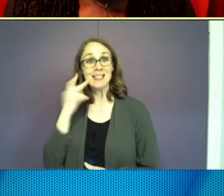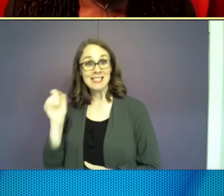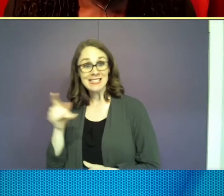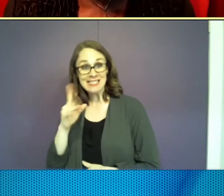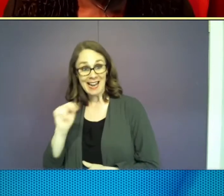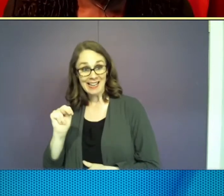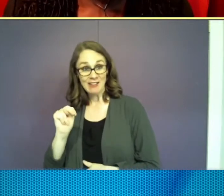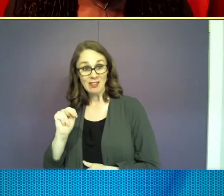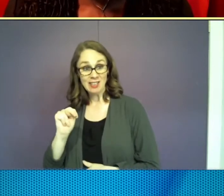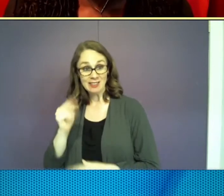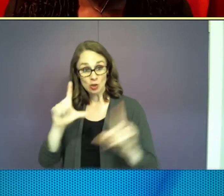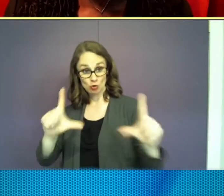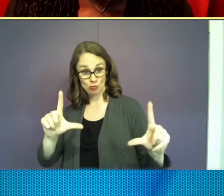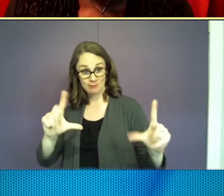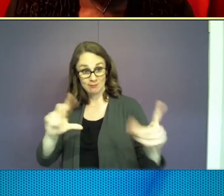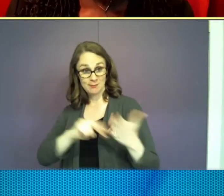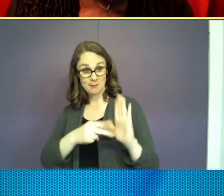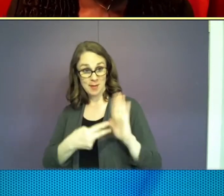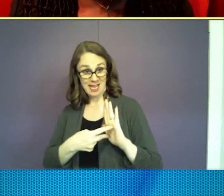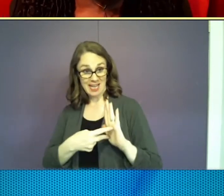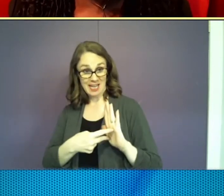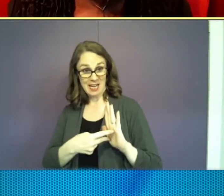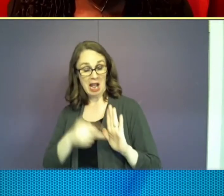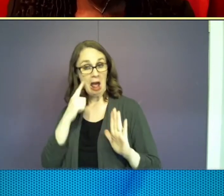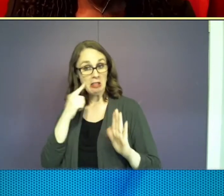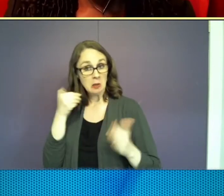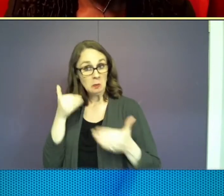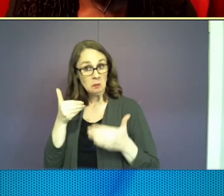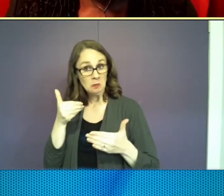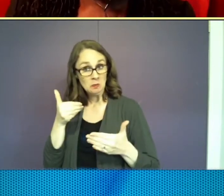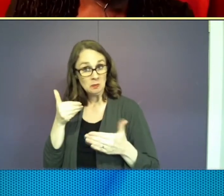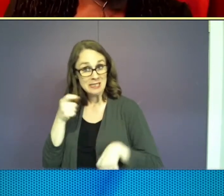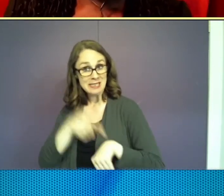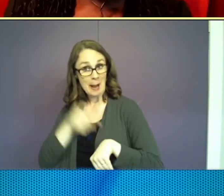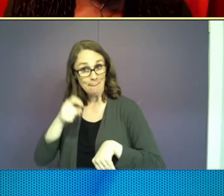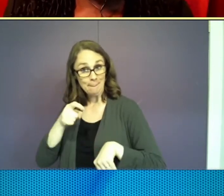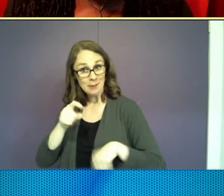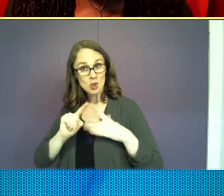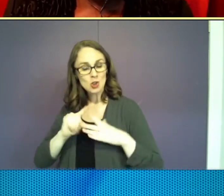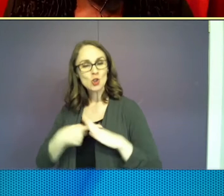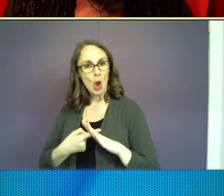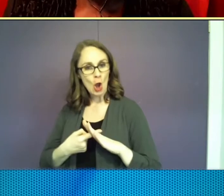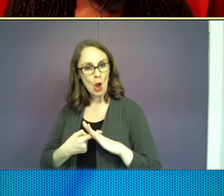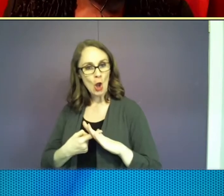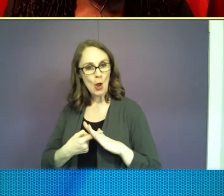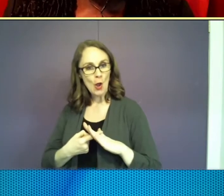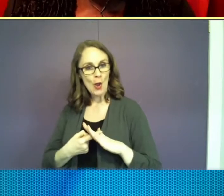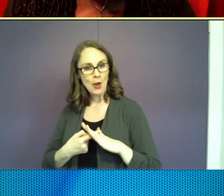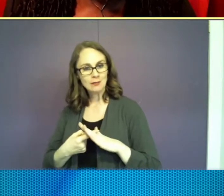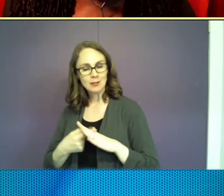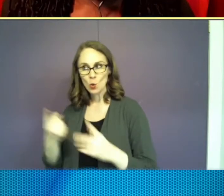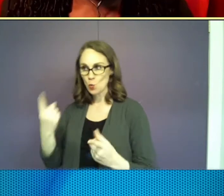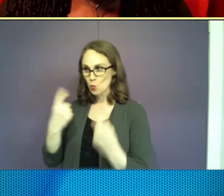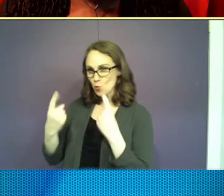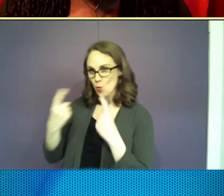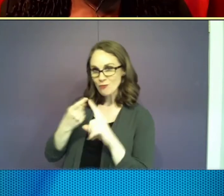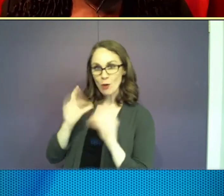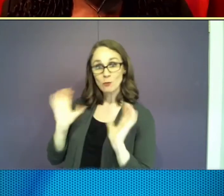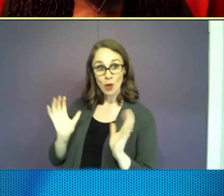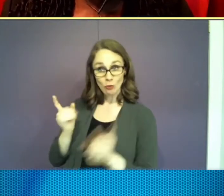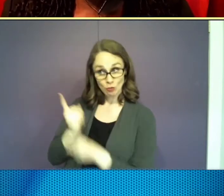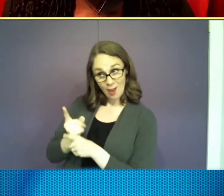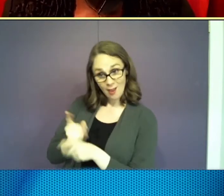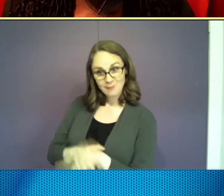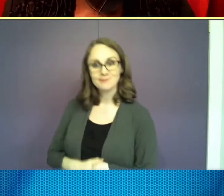up on the screen, which means I think it's about time for us to start to get some questions from the chat. Is that